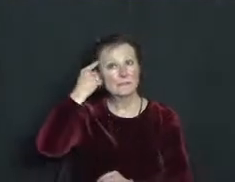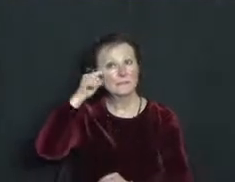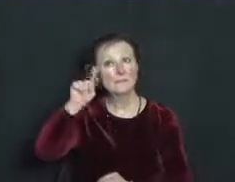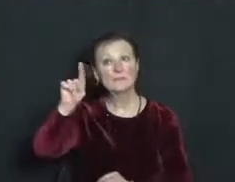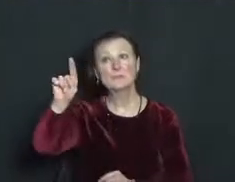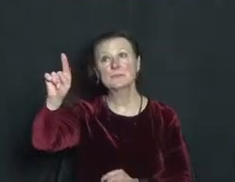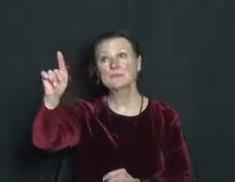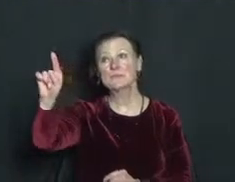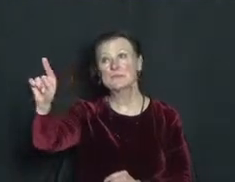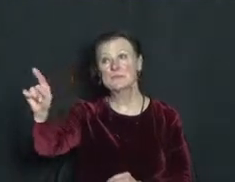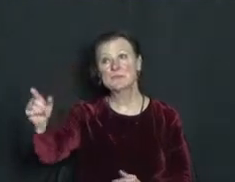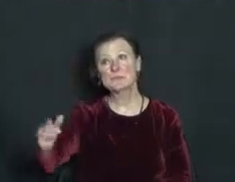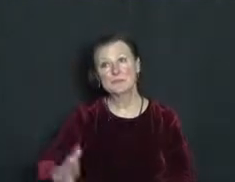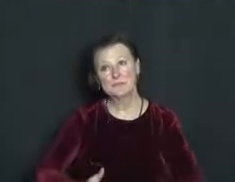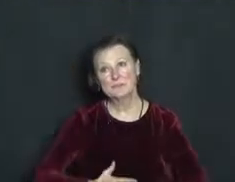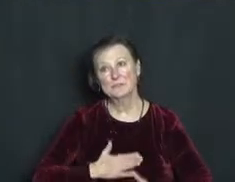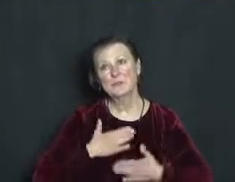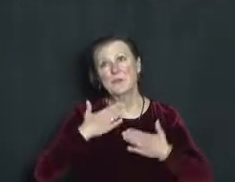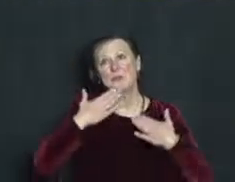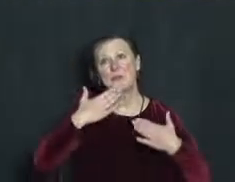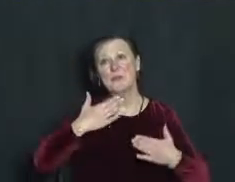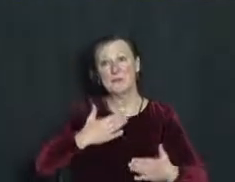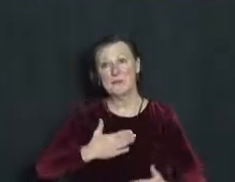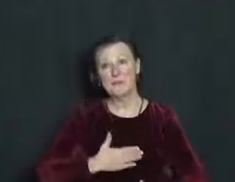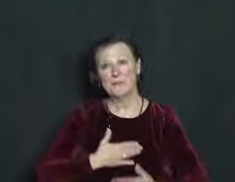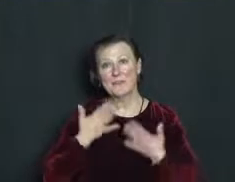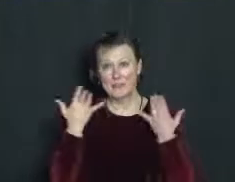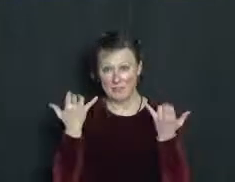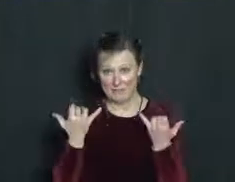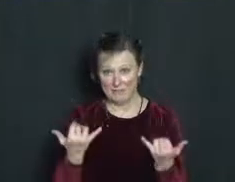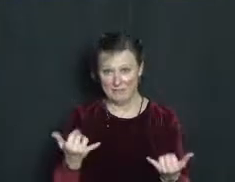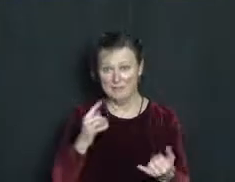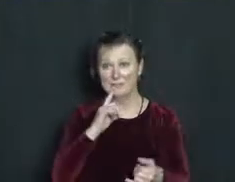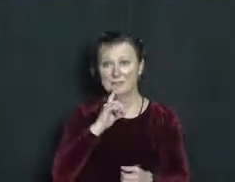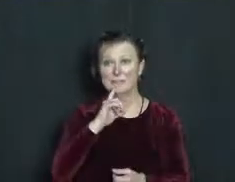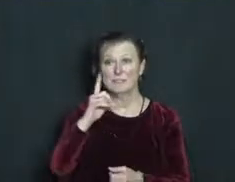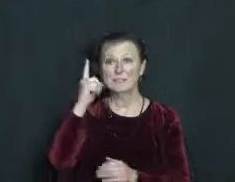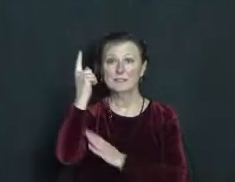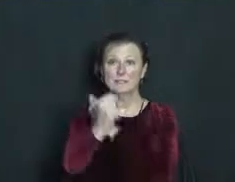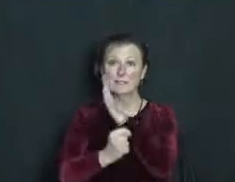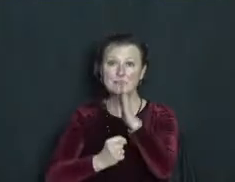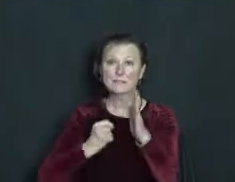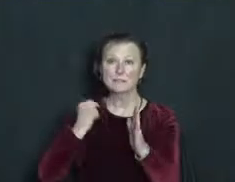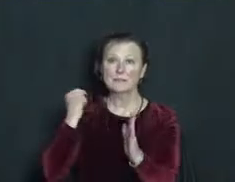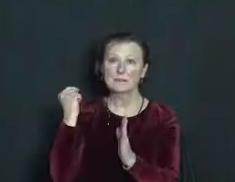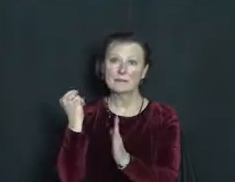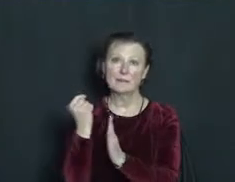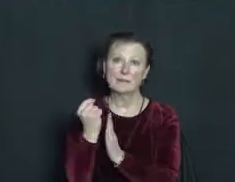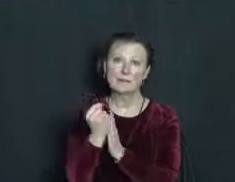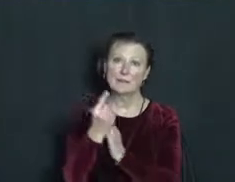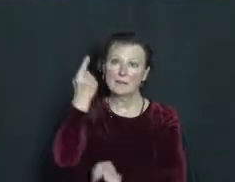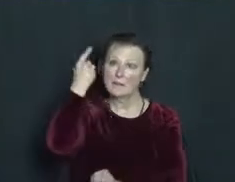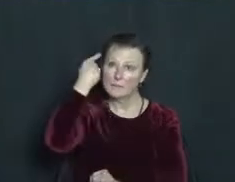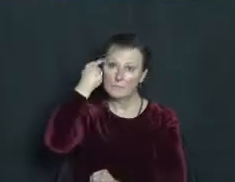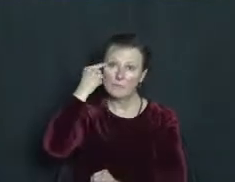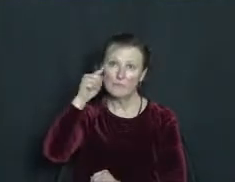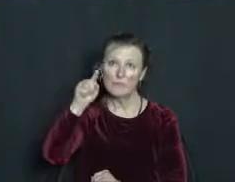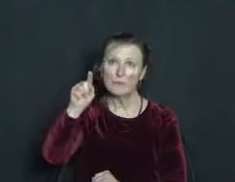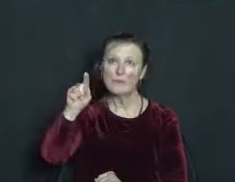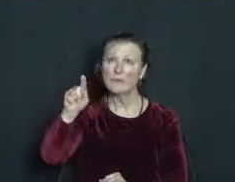time for joy. This is a